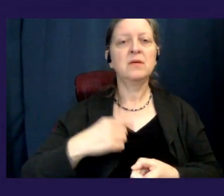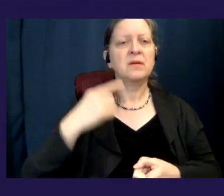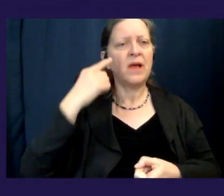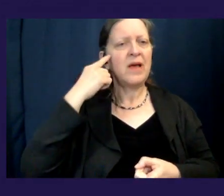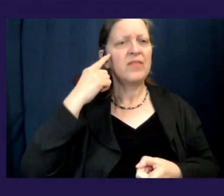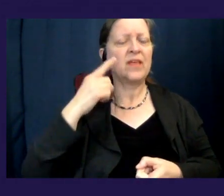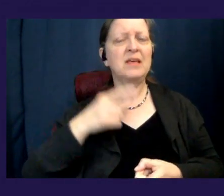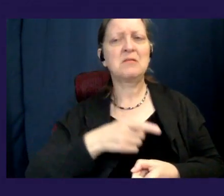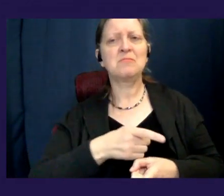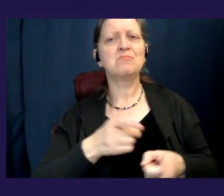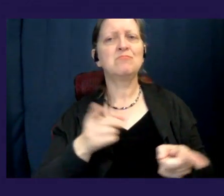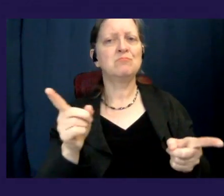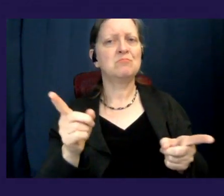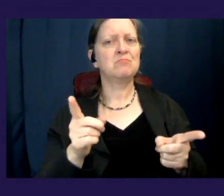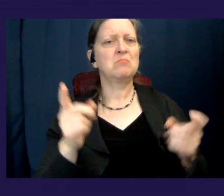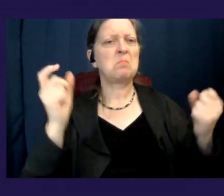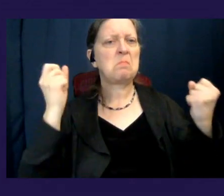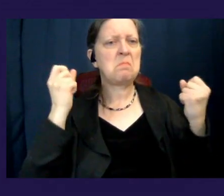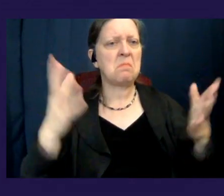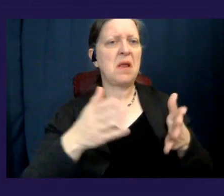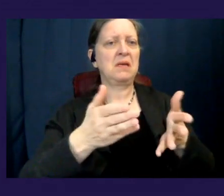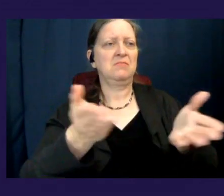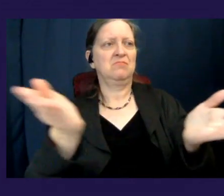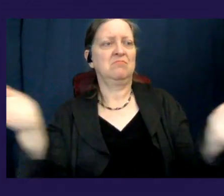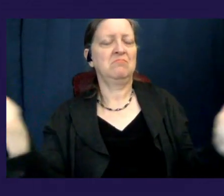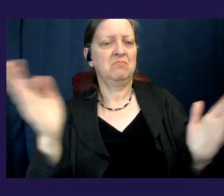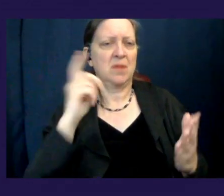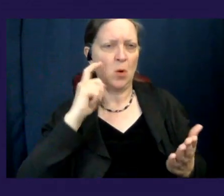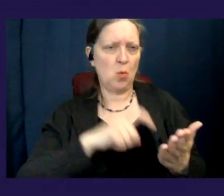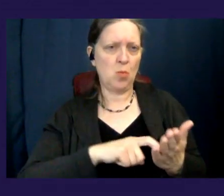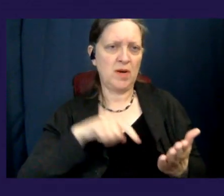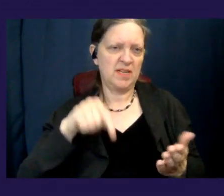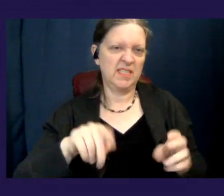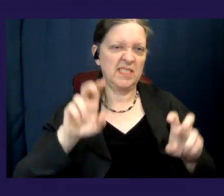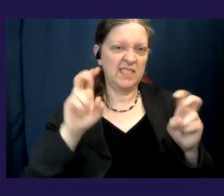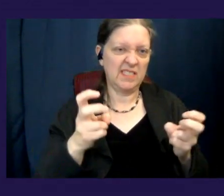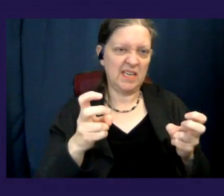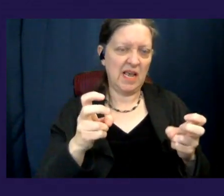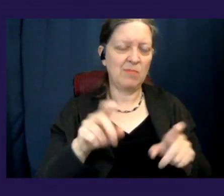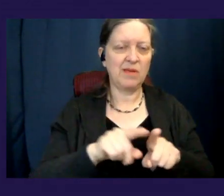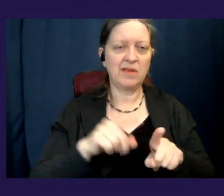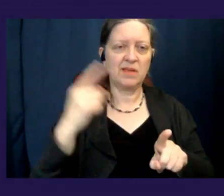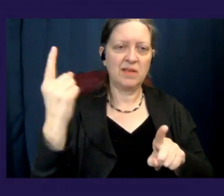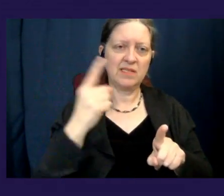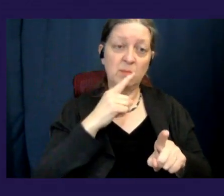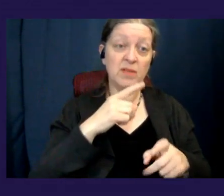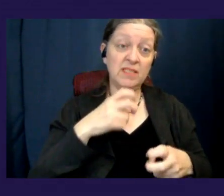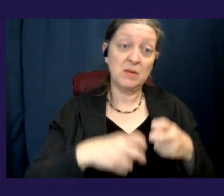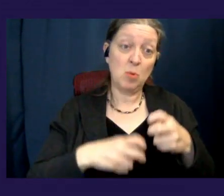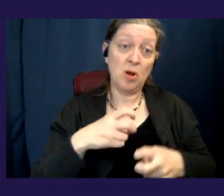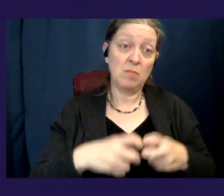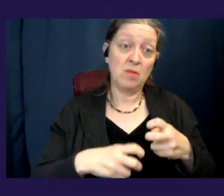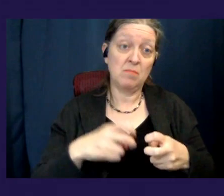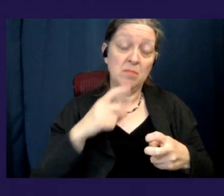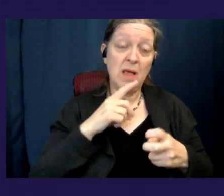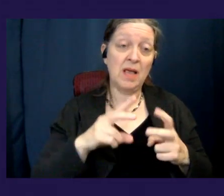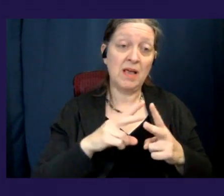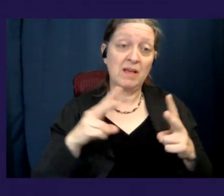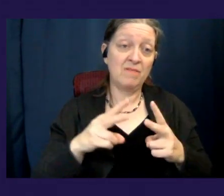recognition of this topic as something that's really problematic and very harmful.